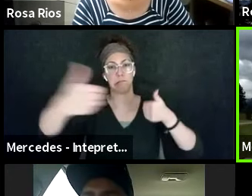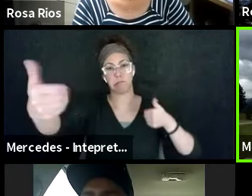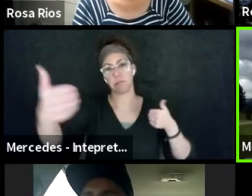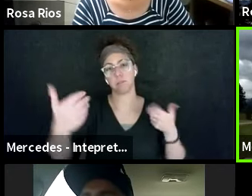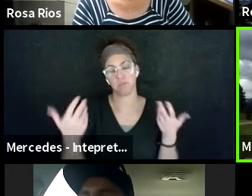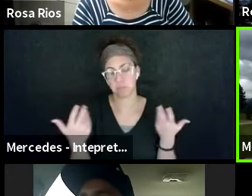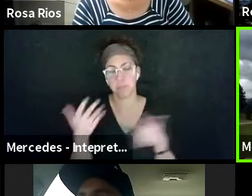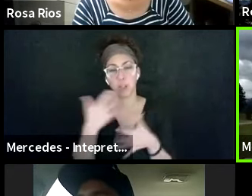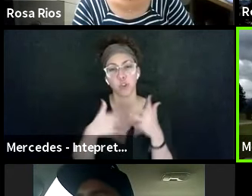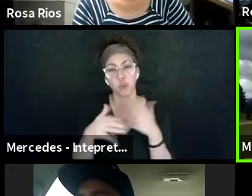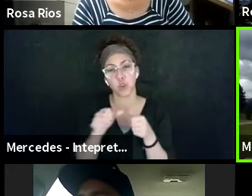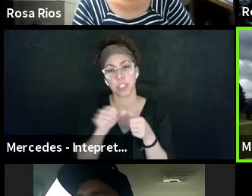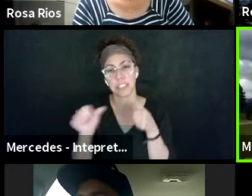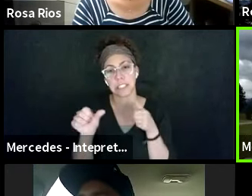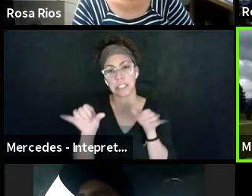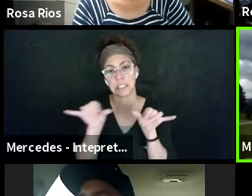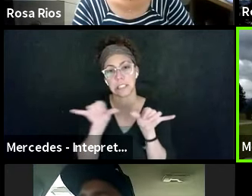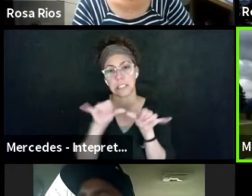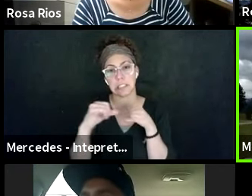social distancing.